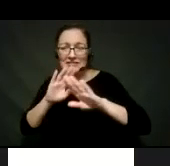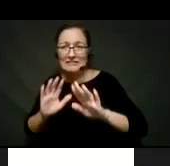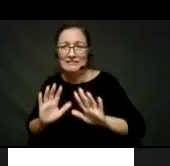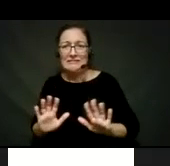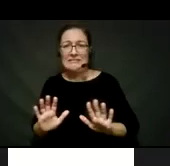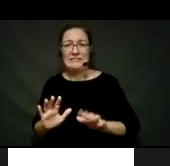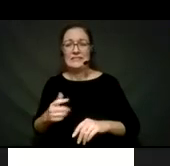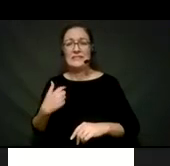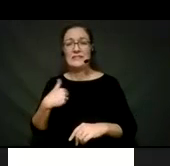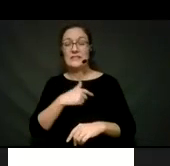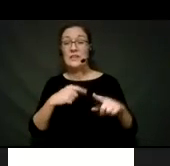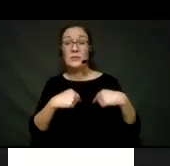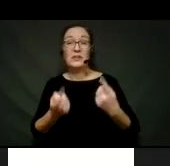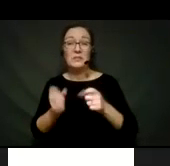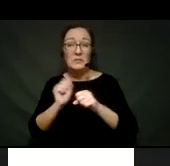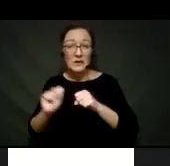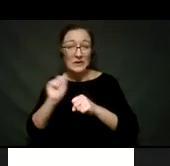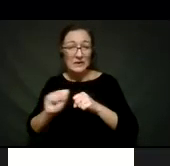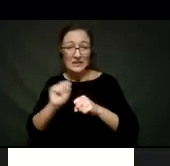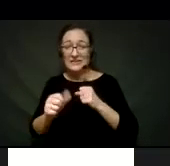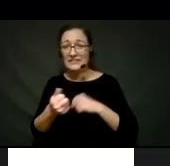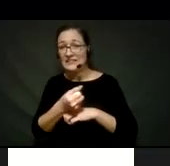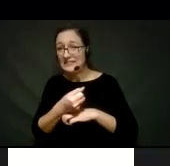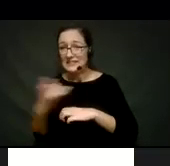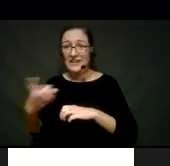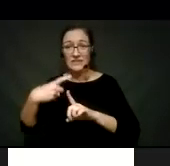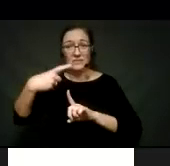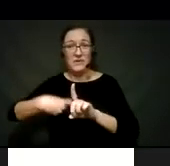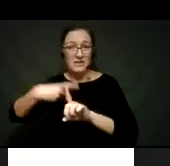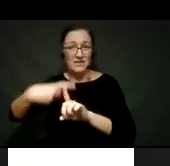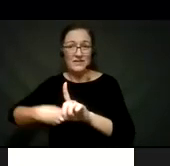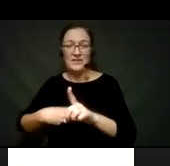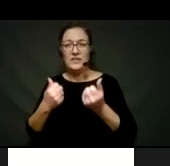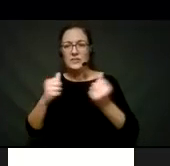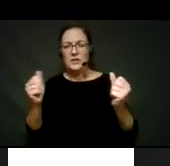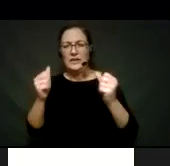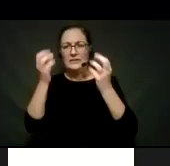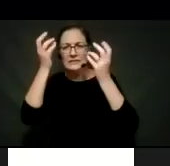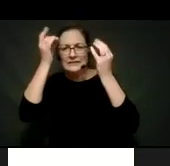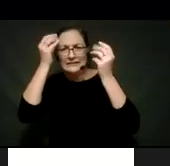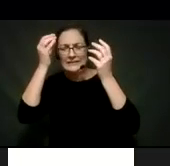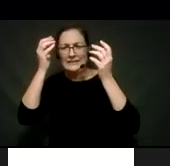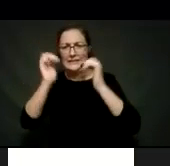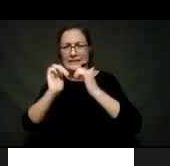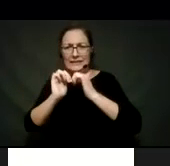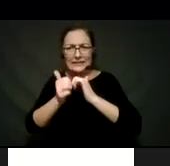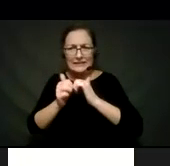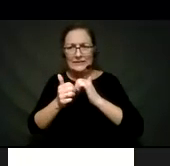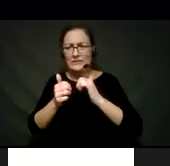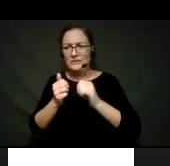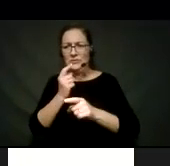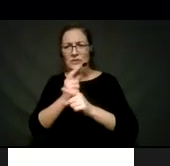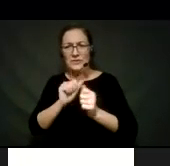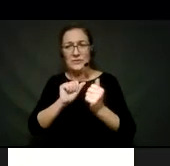We've been working for several months to think through several different scenarios and how to approach